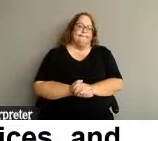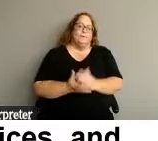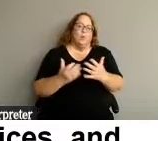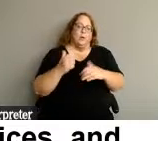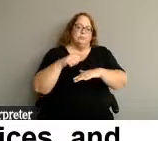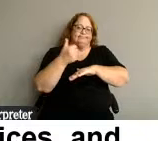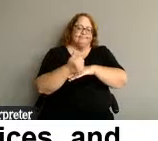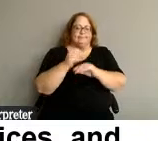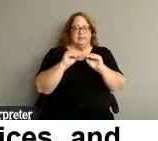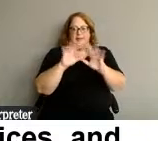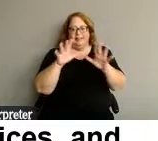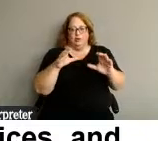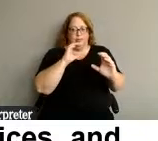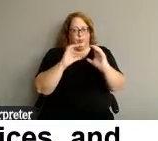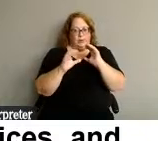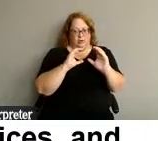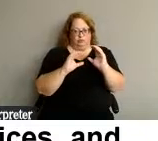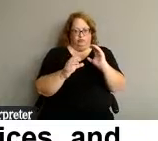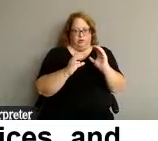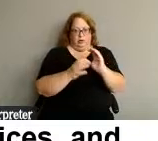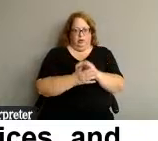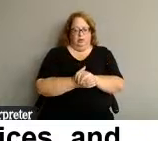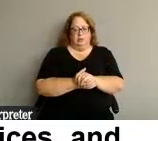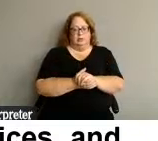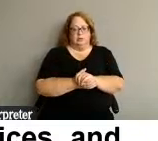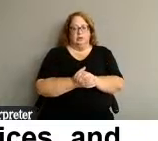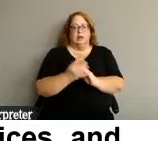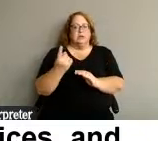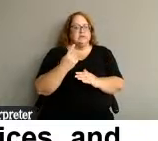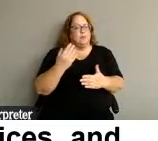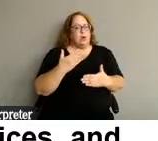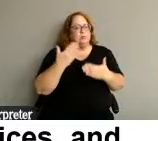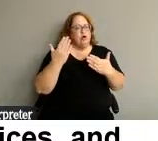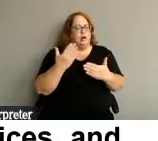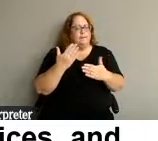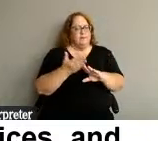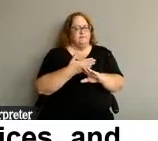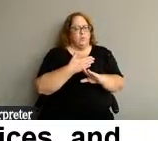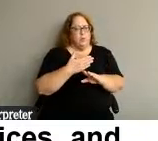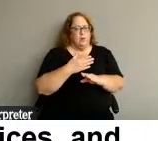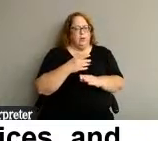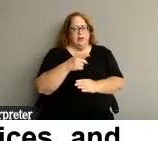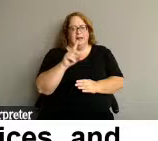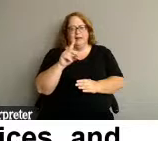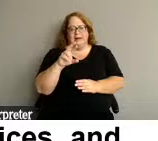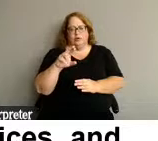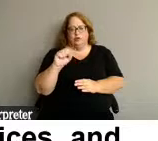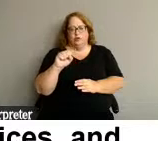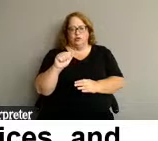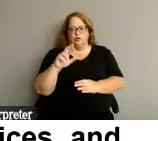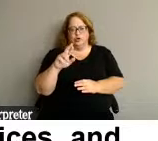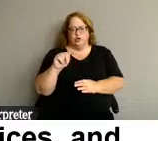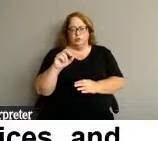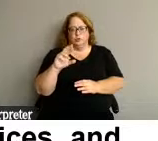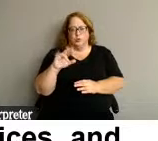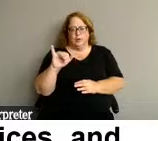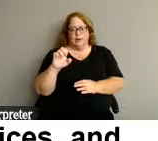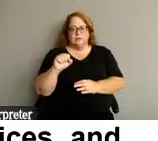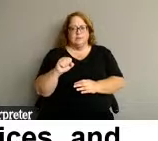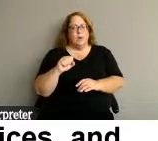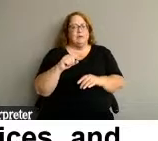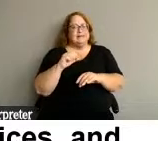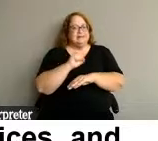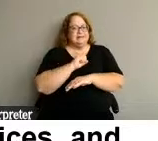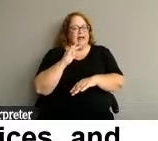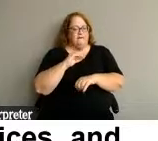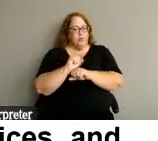clear communication protocols. Someone brought up earlier, Dr. Saturis, about staff working in partner districts that